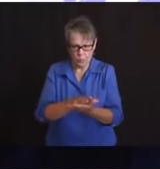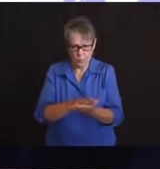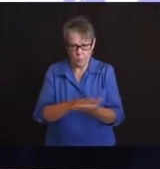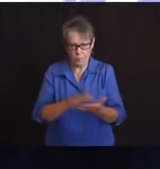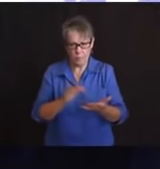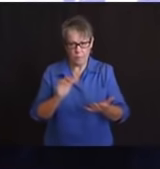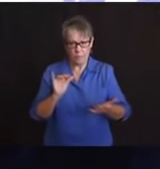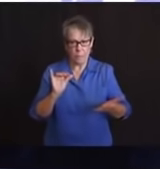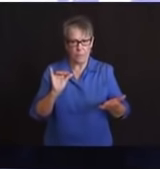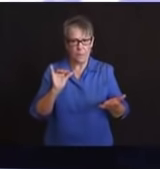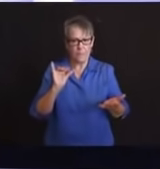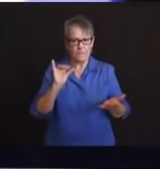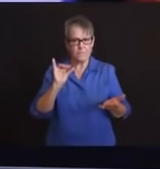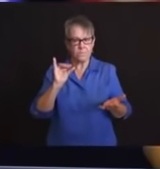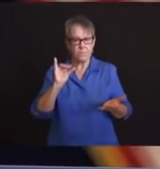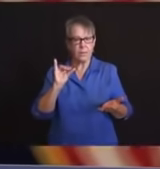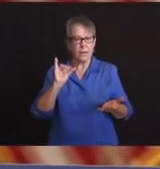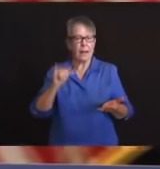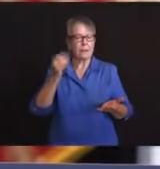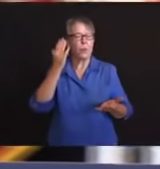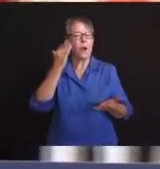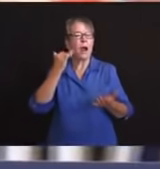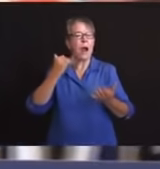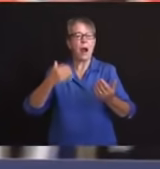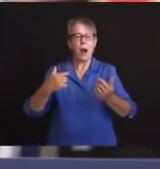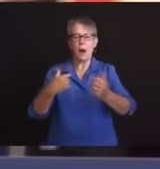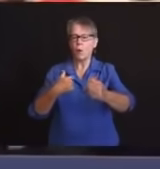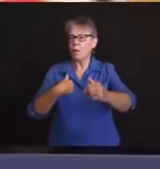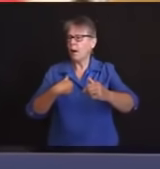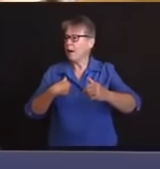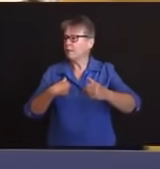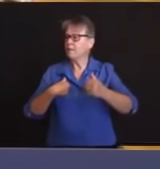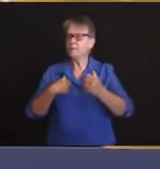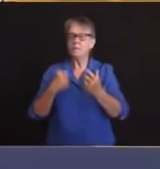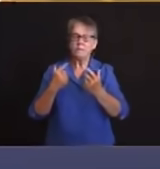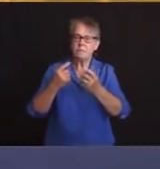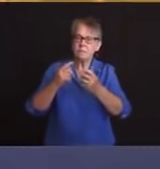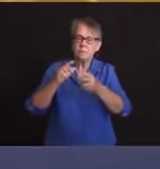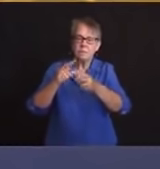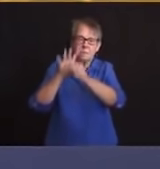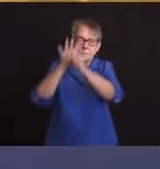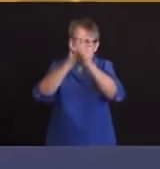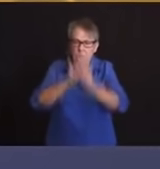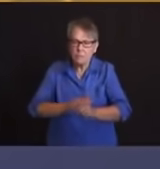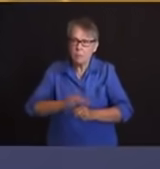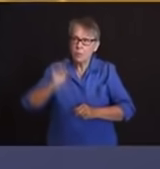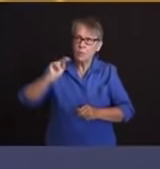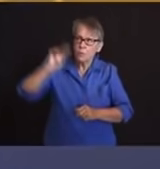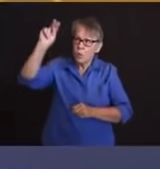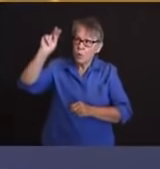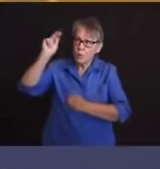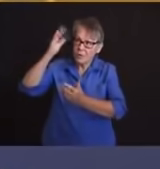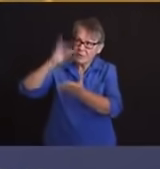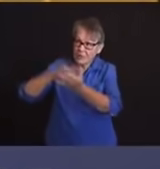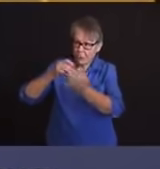to put that slide up on Friday? That'd be the great. matrix, does Sure. that work for you all? Yeah, the matrix is good. Yeah. His team has put it together. Please,